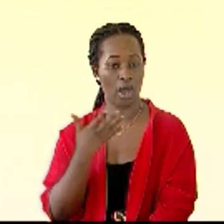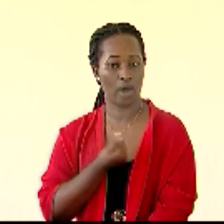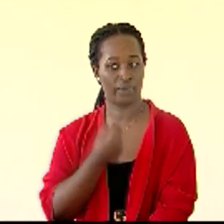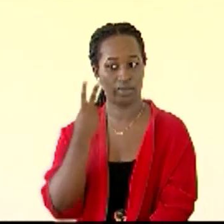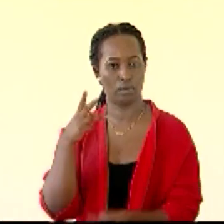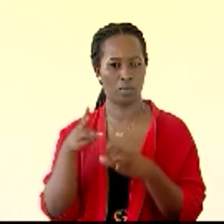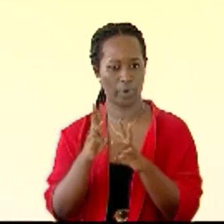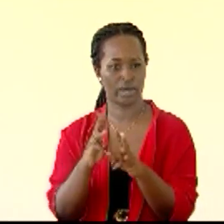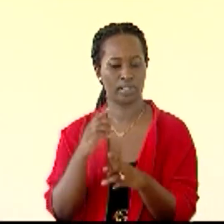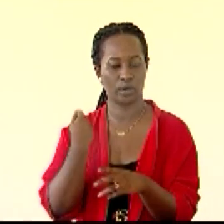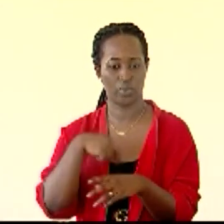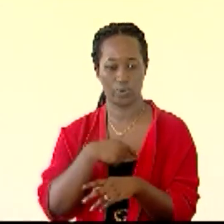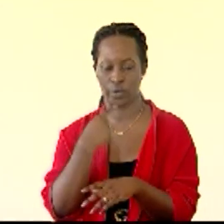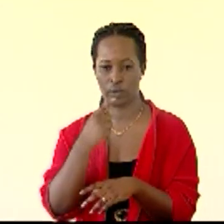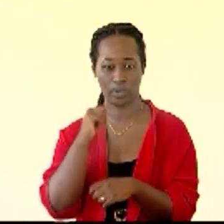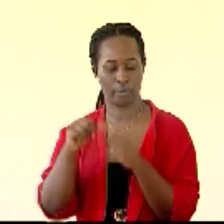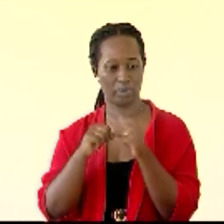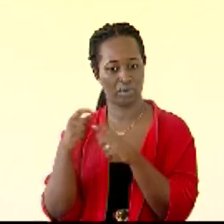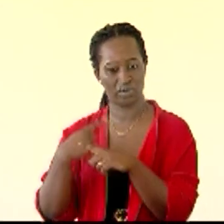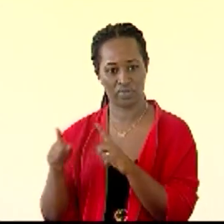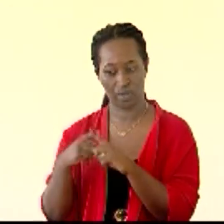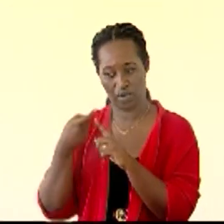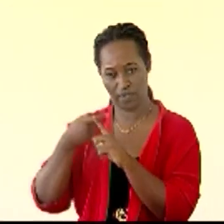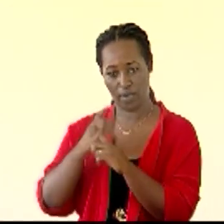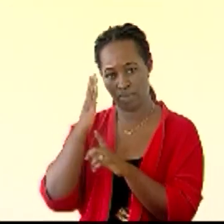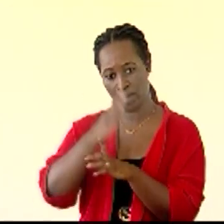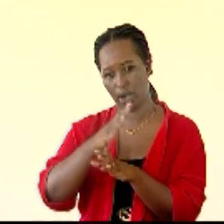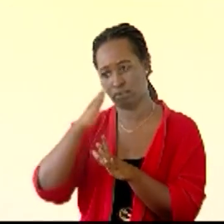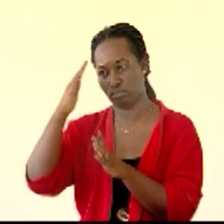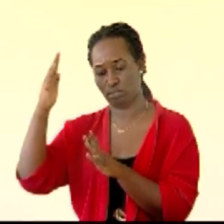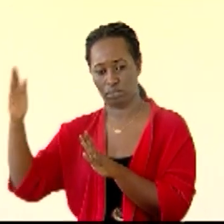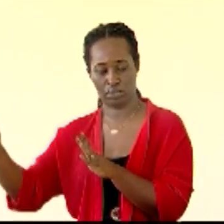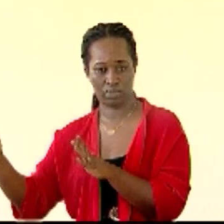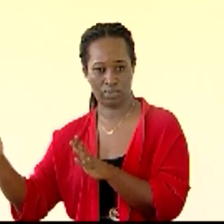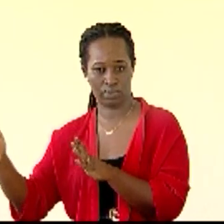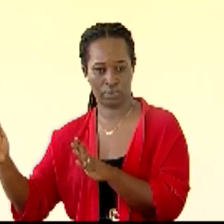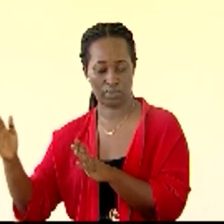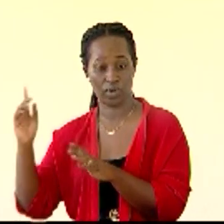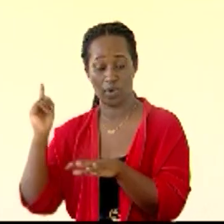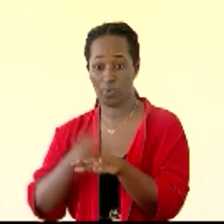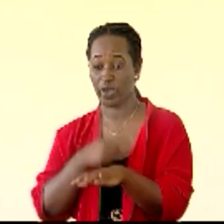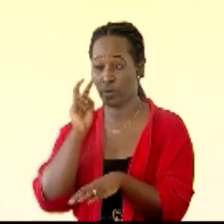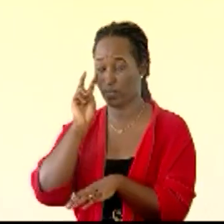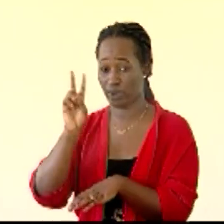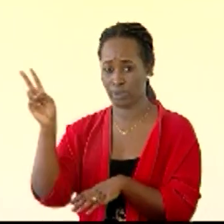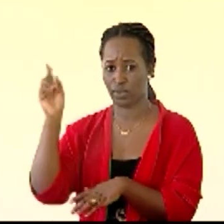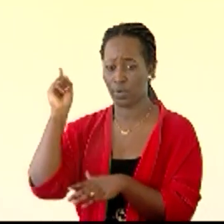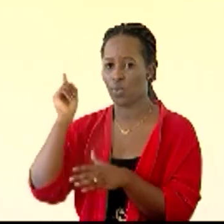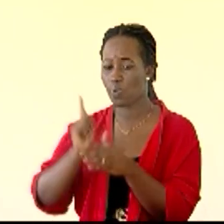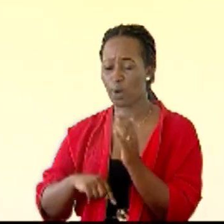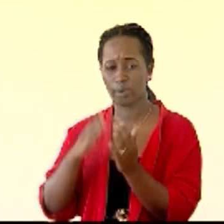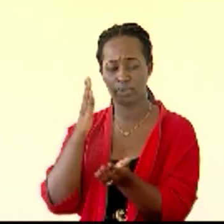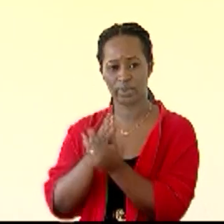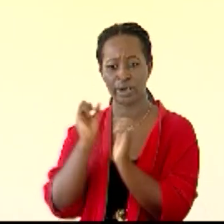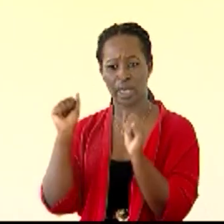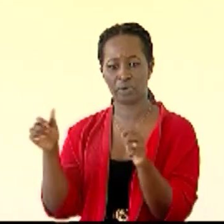Remember, we're talking about wavelengths from here to here. So when we look at this, what exactly can